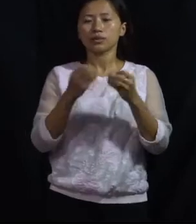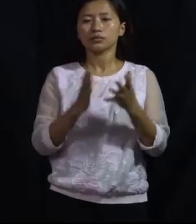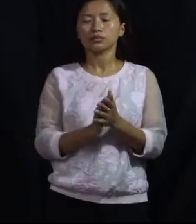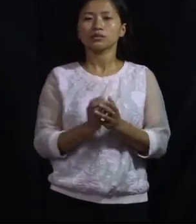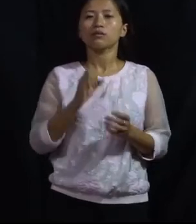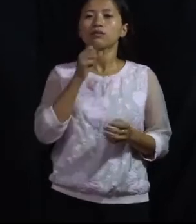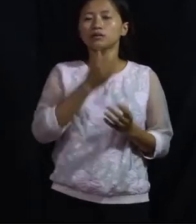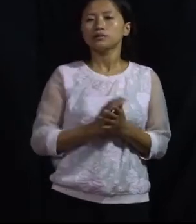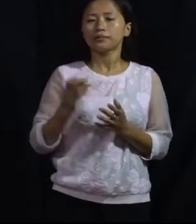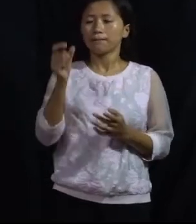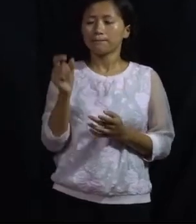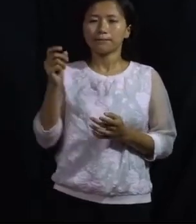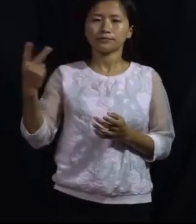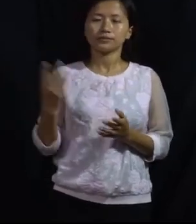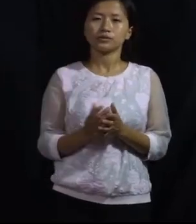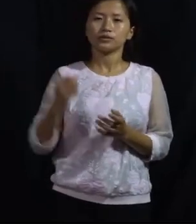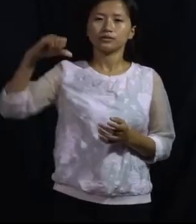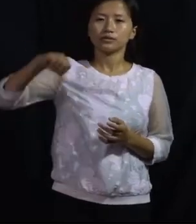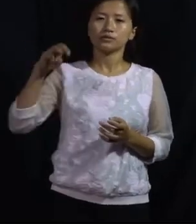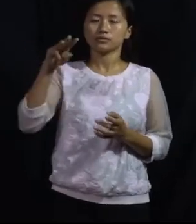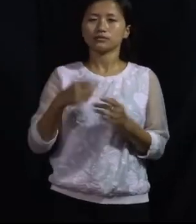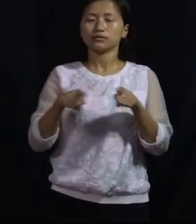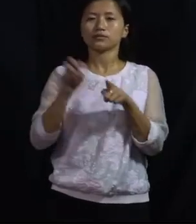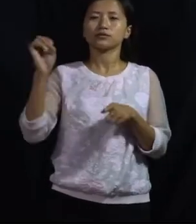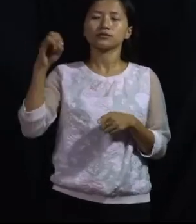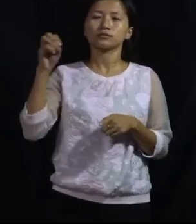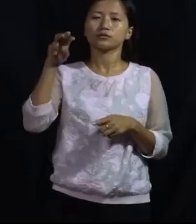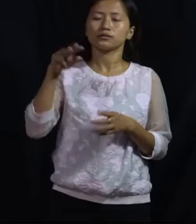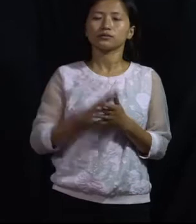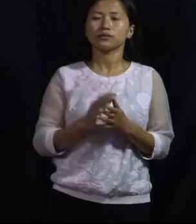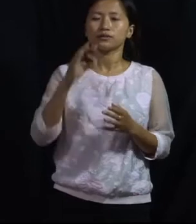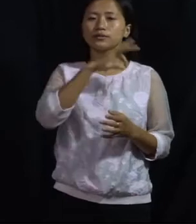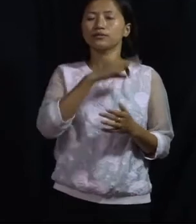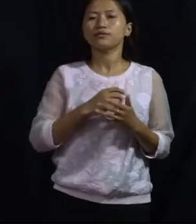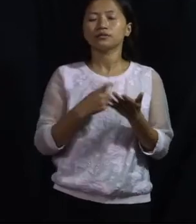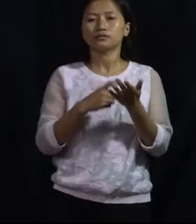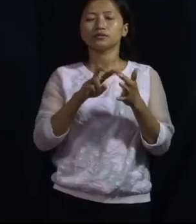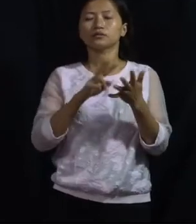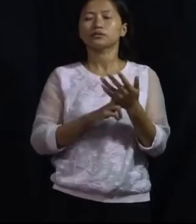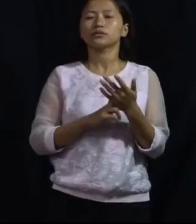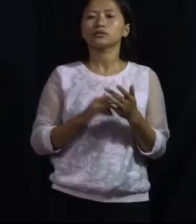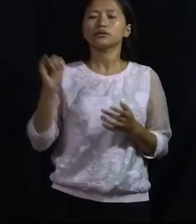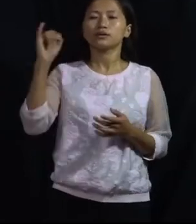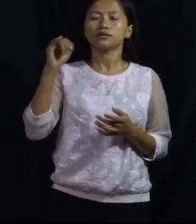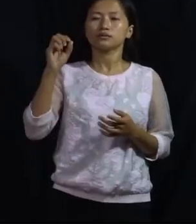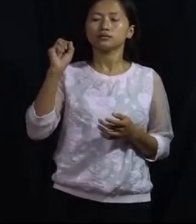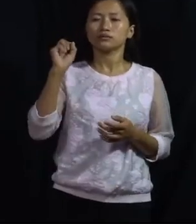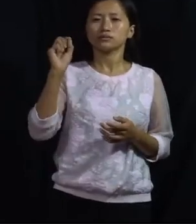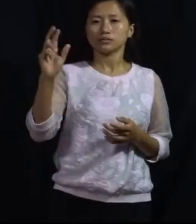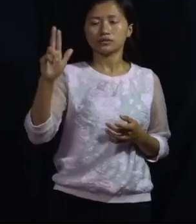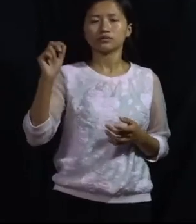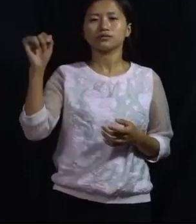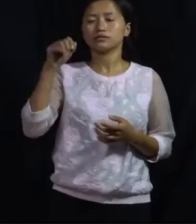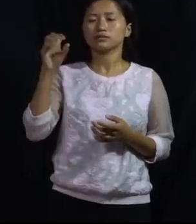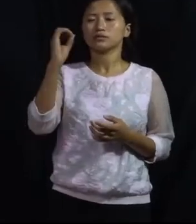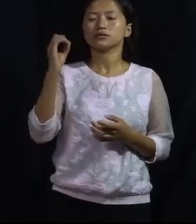all partners 9,000 and 6,000. So profit on revaluation next is 816 and